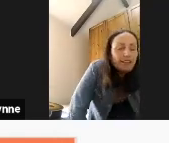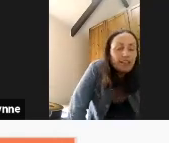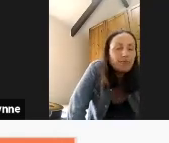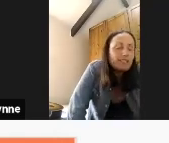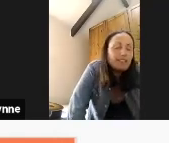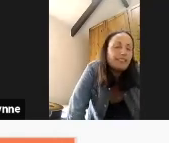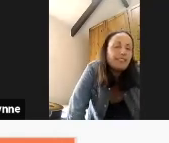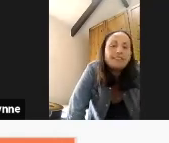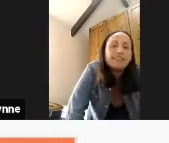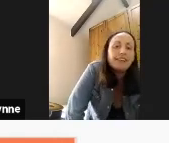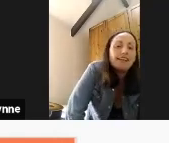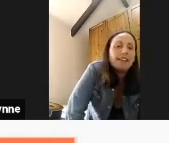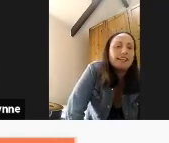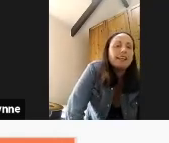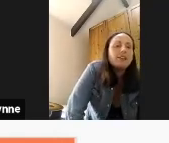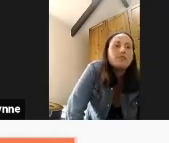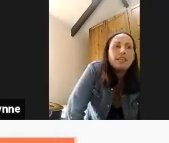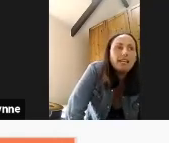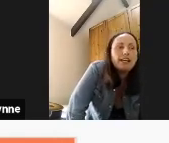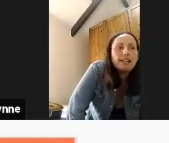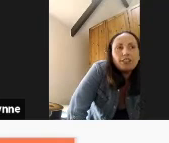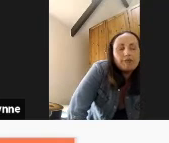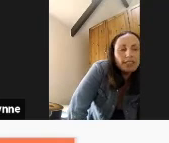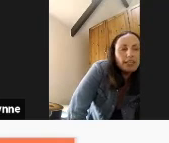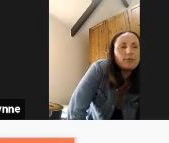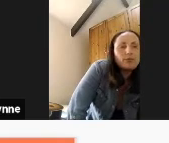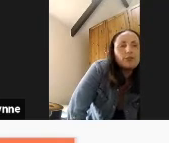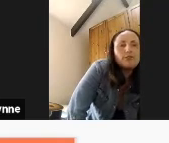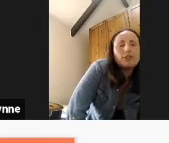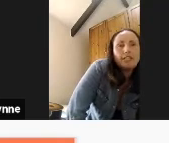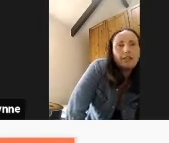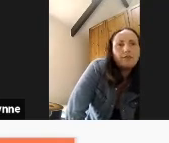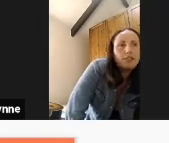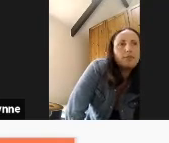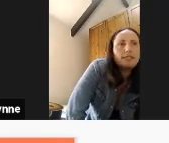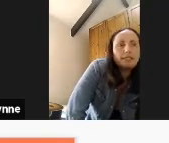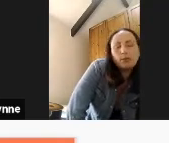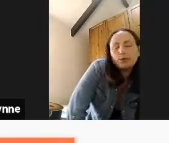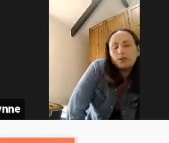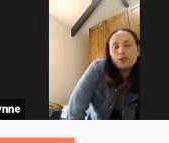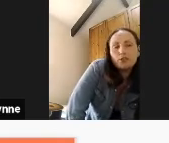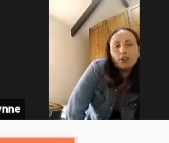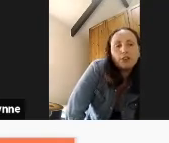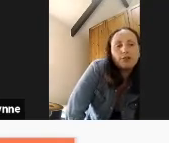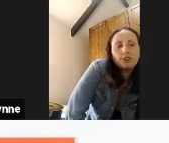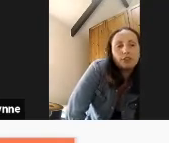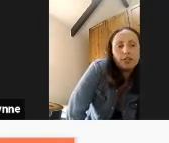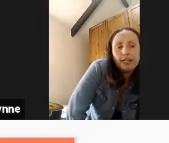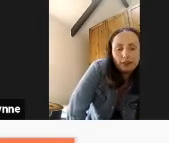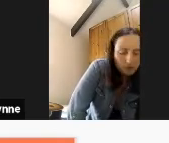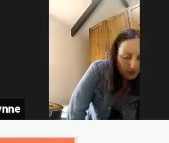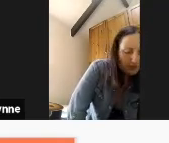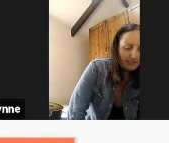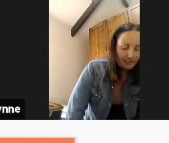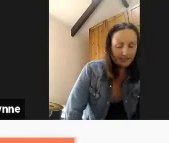And these kind of businesses, they actually really proved their fundamental importance during COVID. You know,